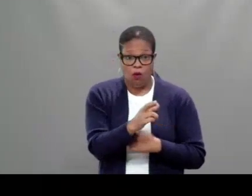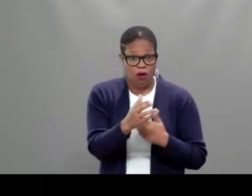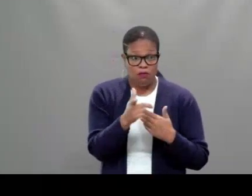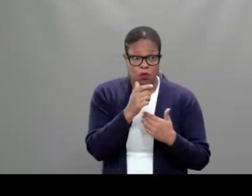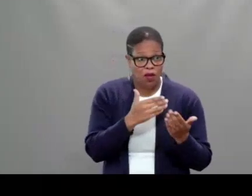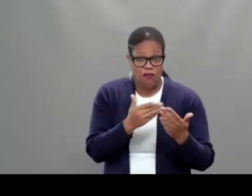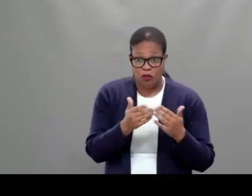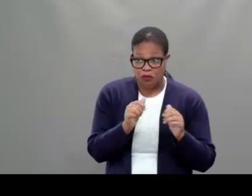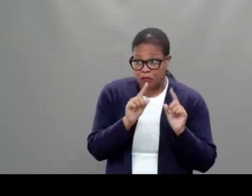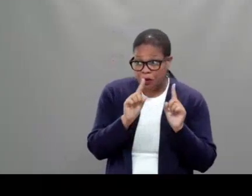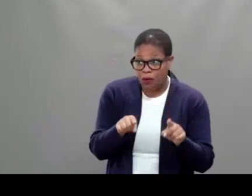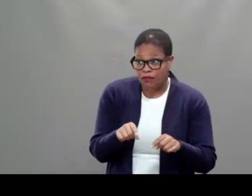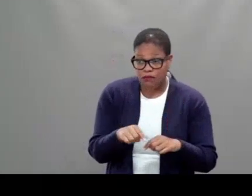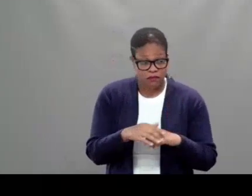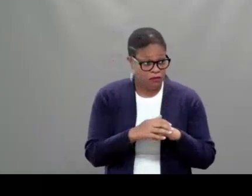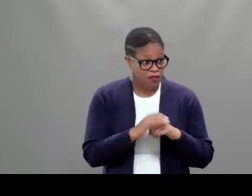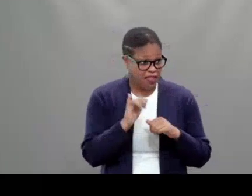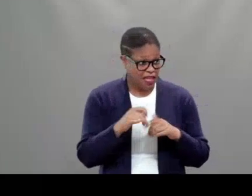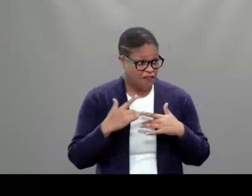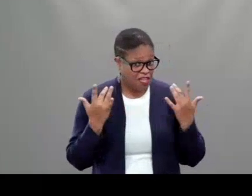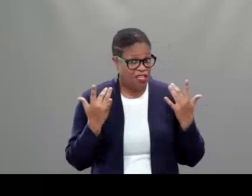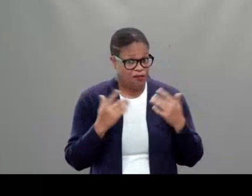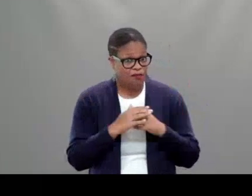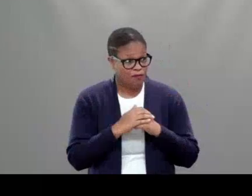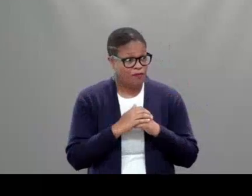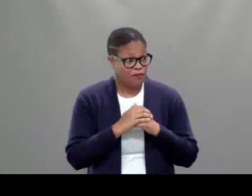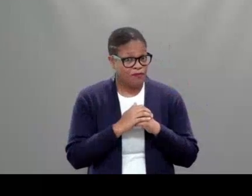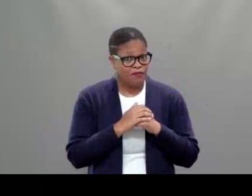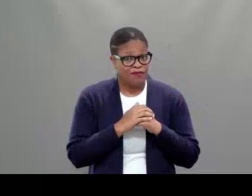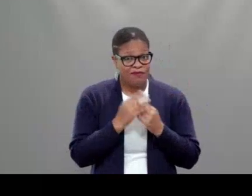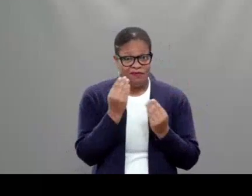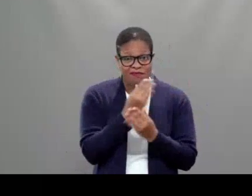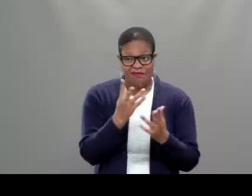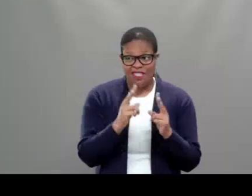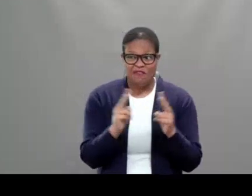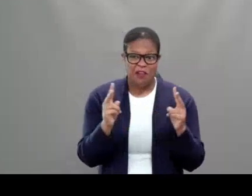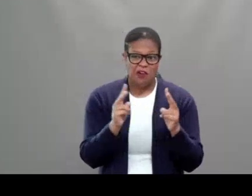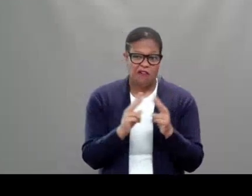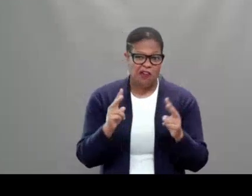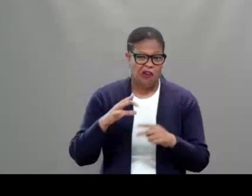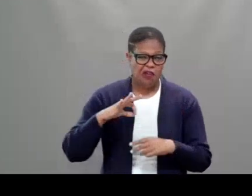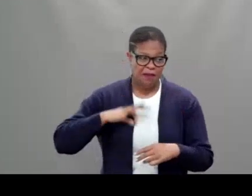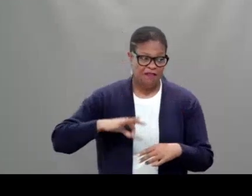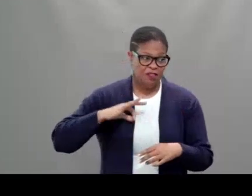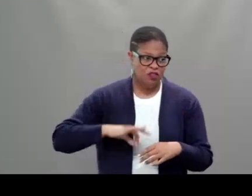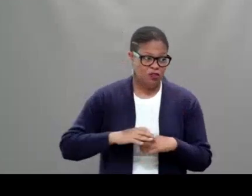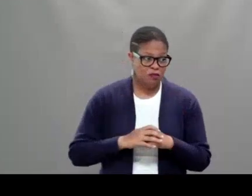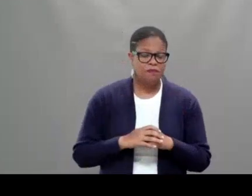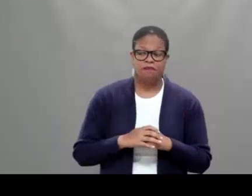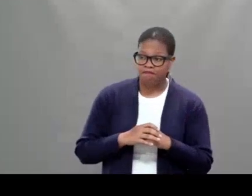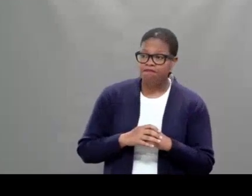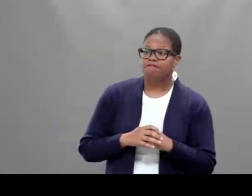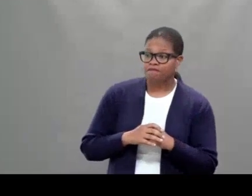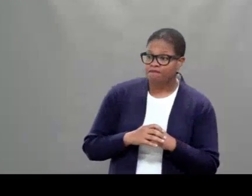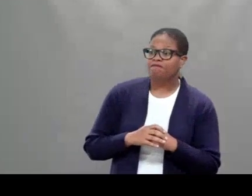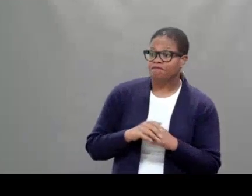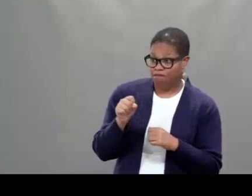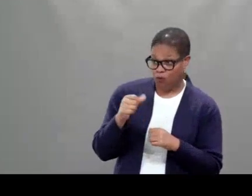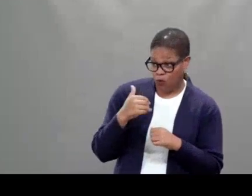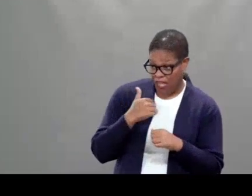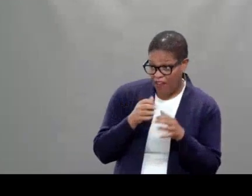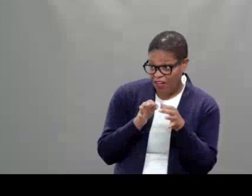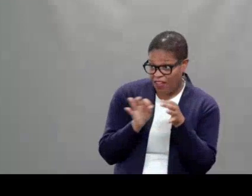many people can go to that. It's very, very beneficial. Yes. We have a line